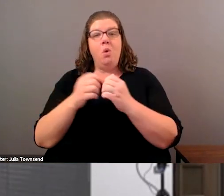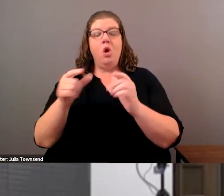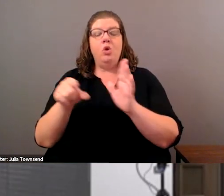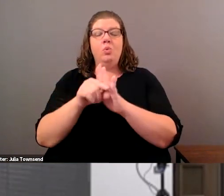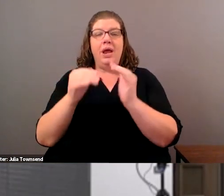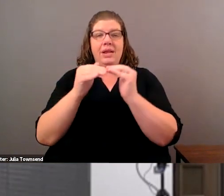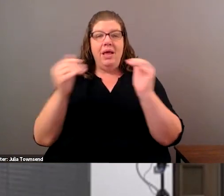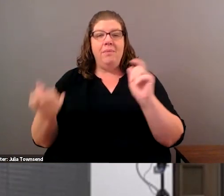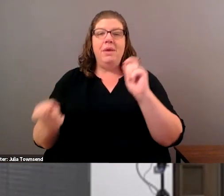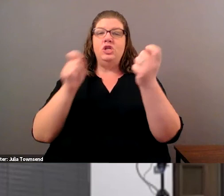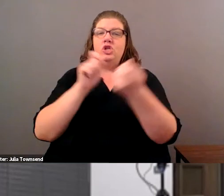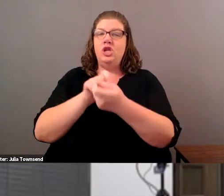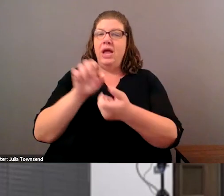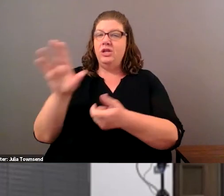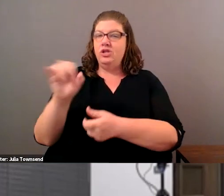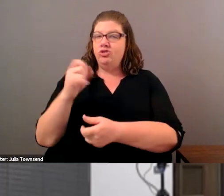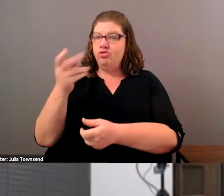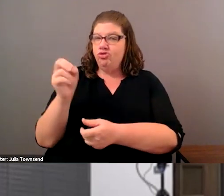its charter.